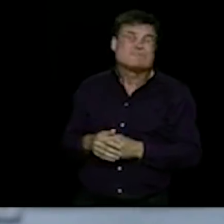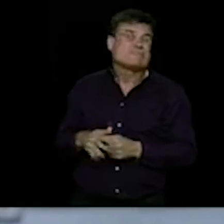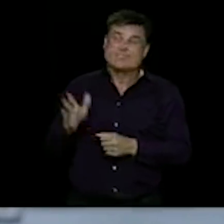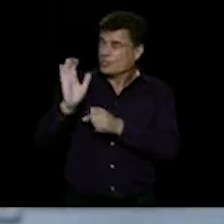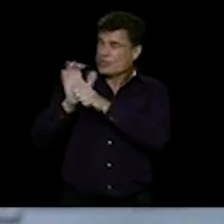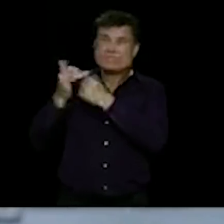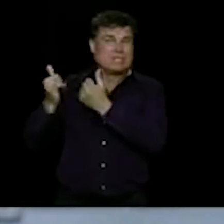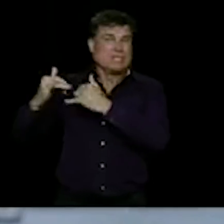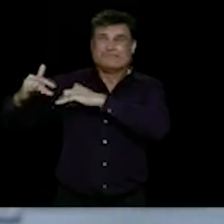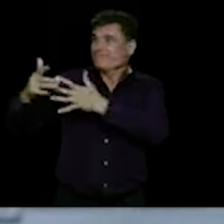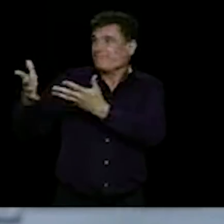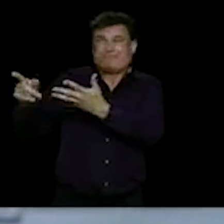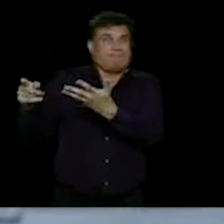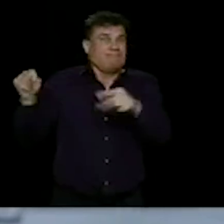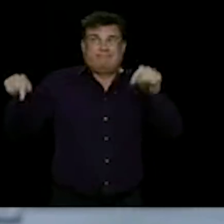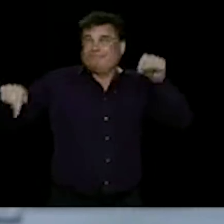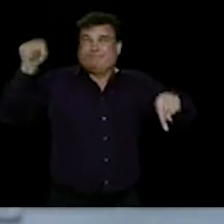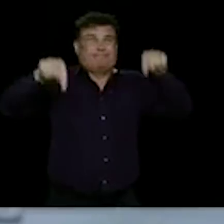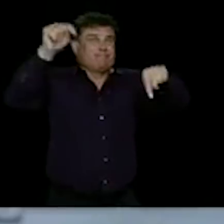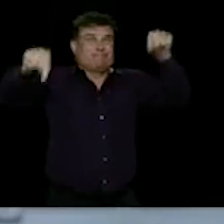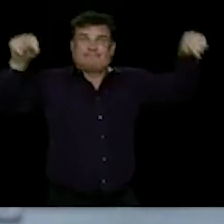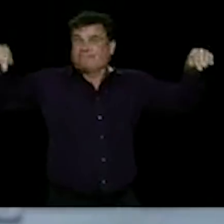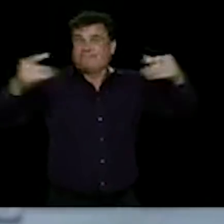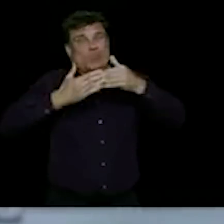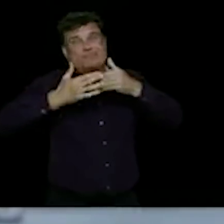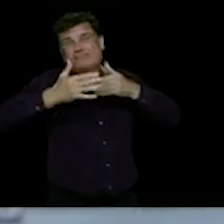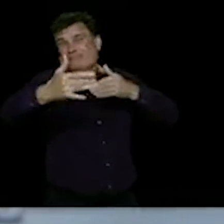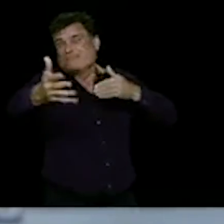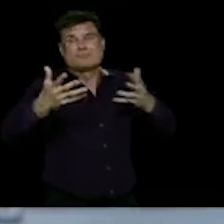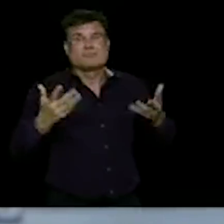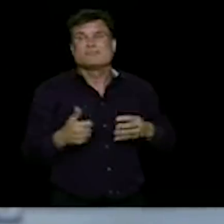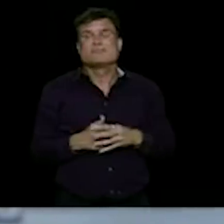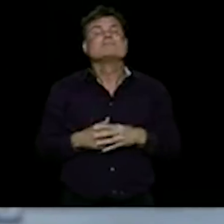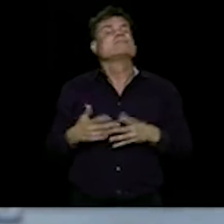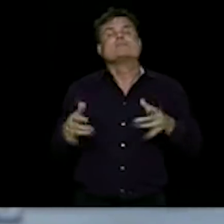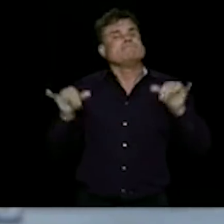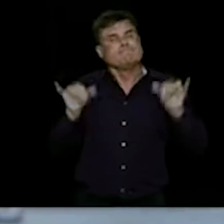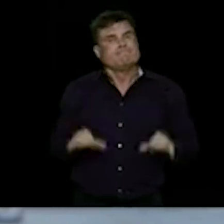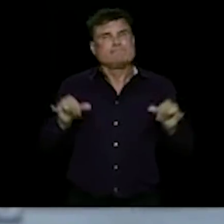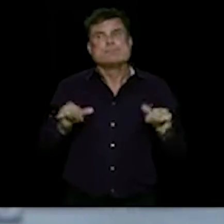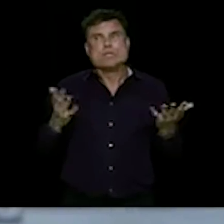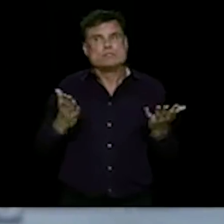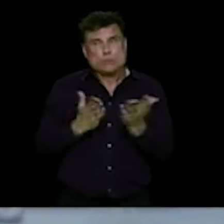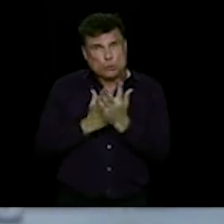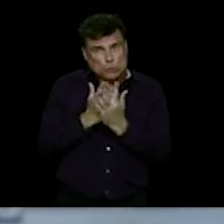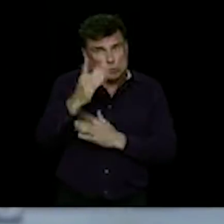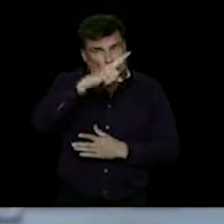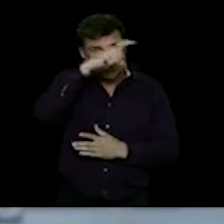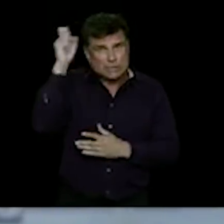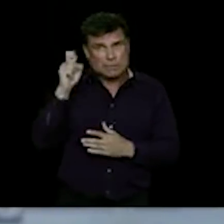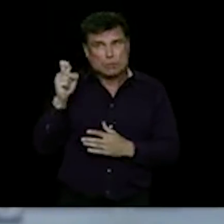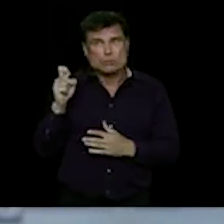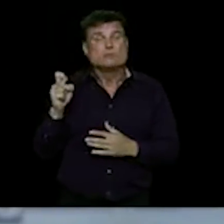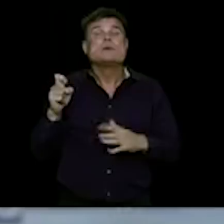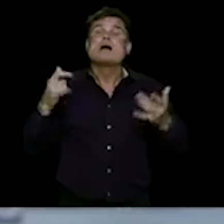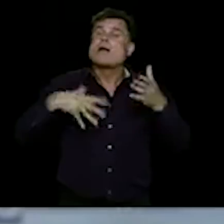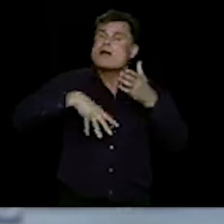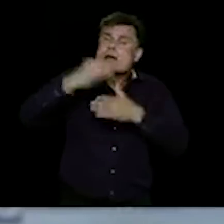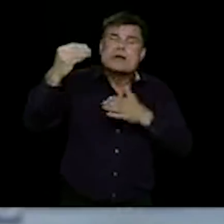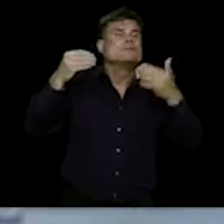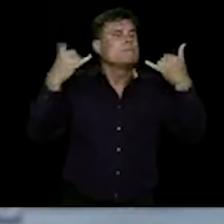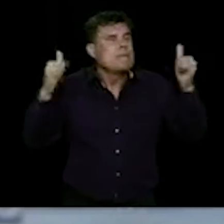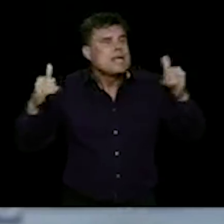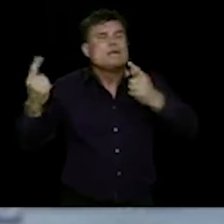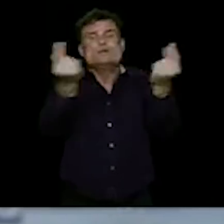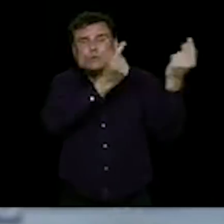low and slow. We need to continue to play safe and stay safe this summer, and to